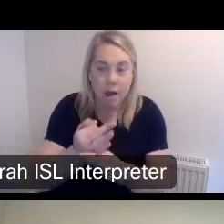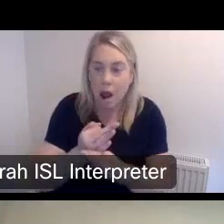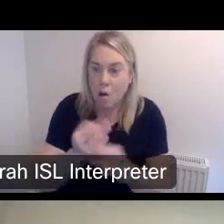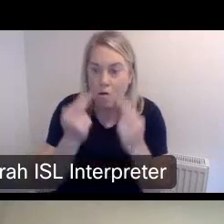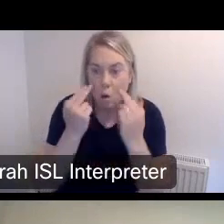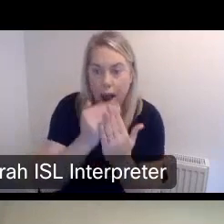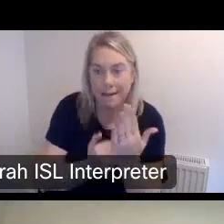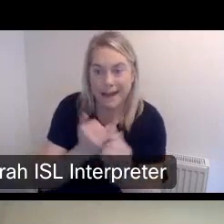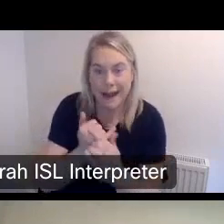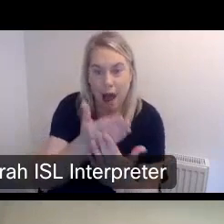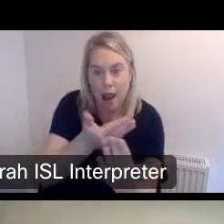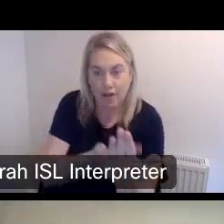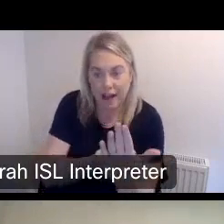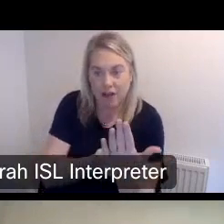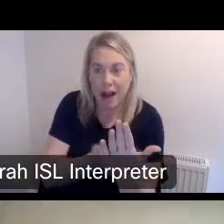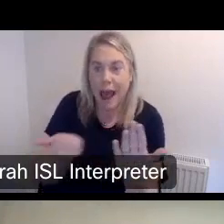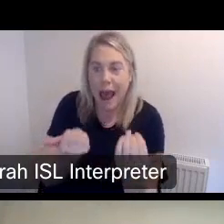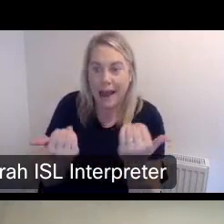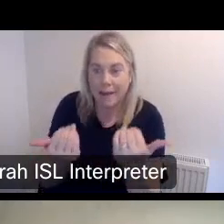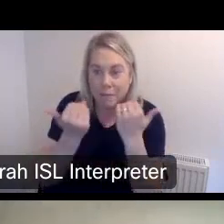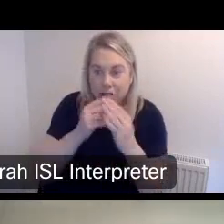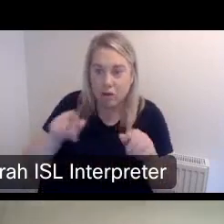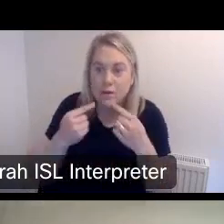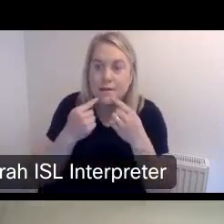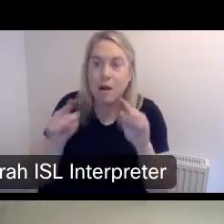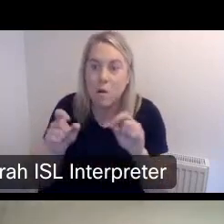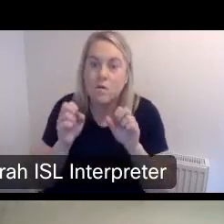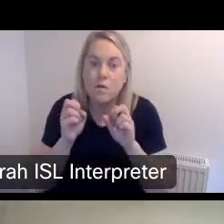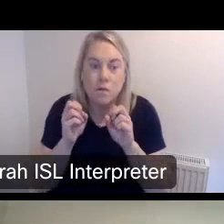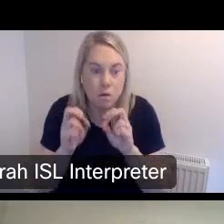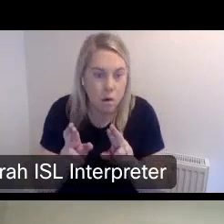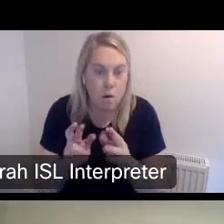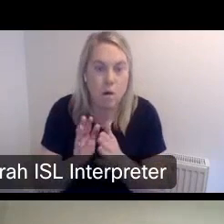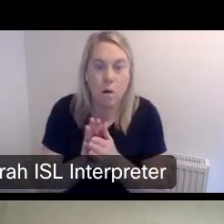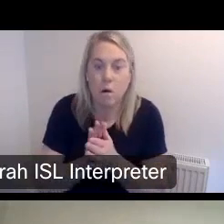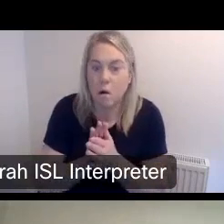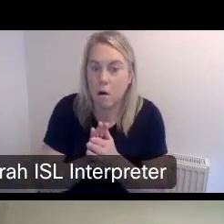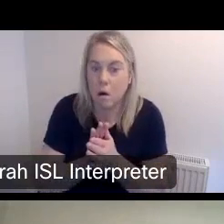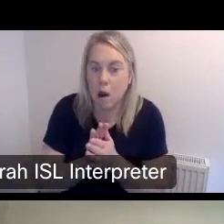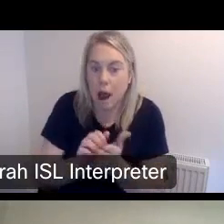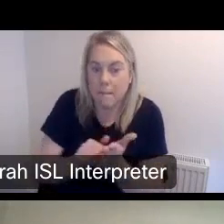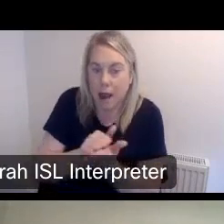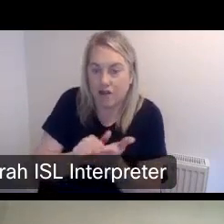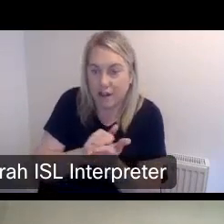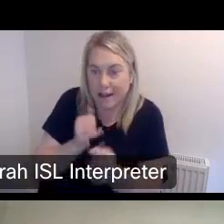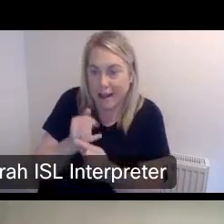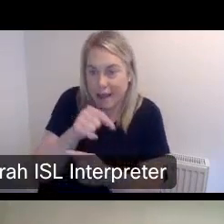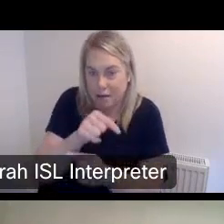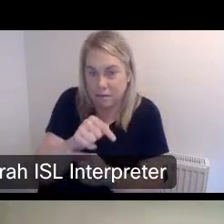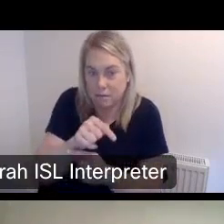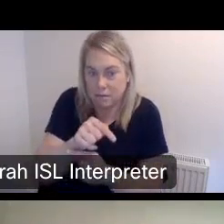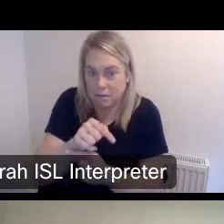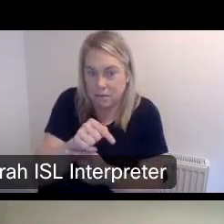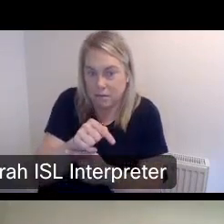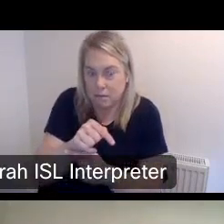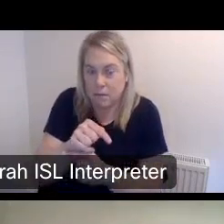any content that we disclose or the apology provided during the open disclosure under the Patient Safety Act for a